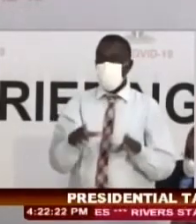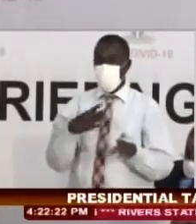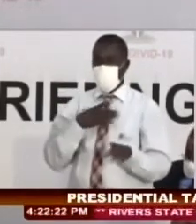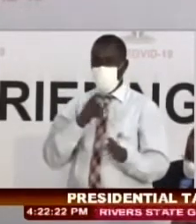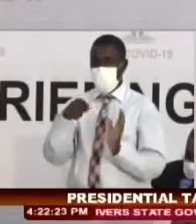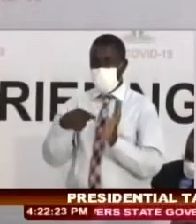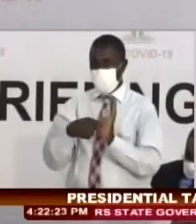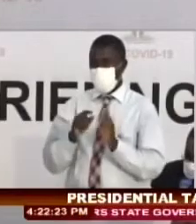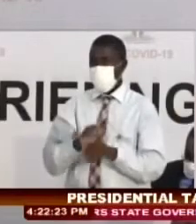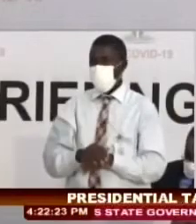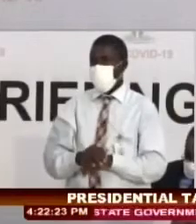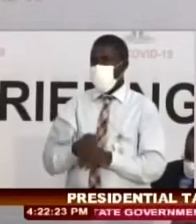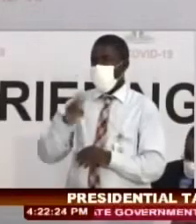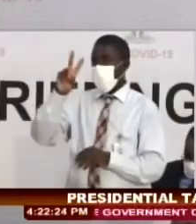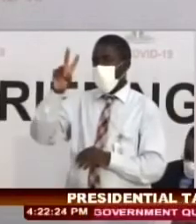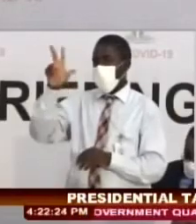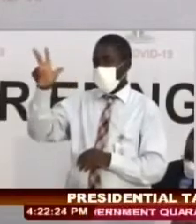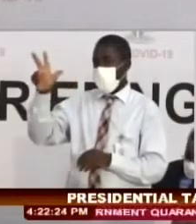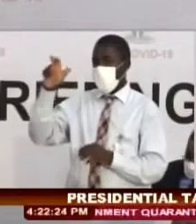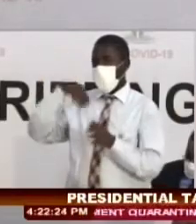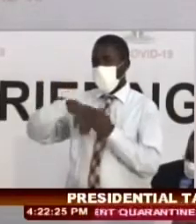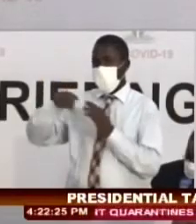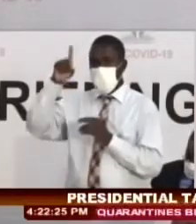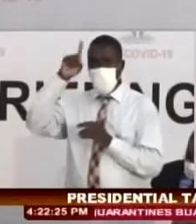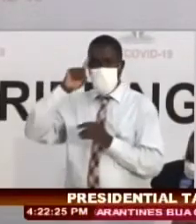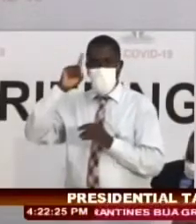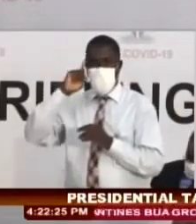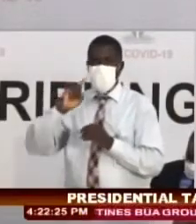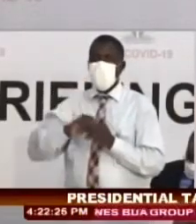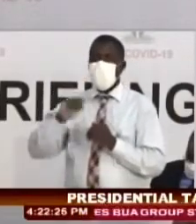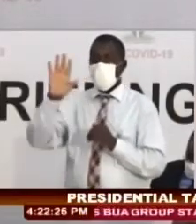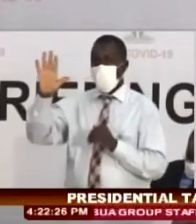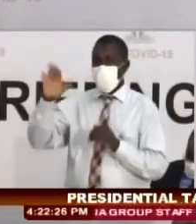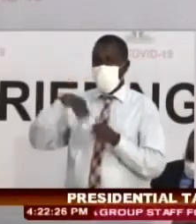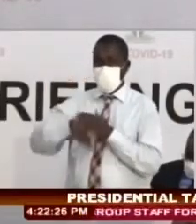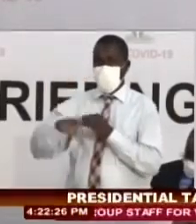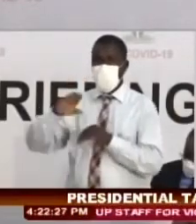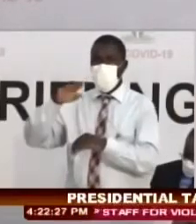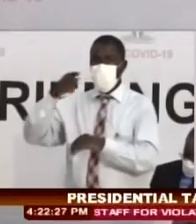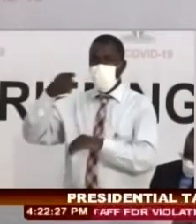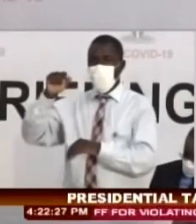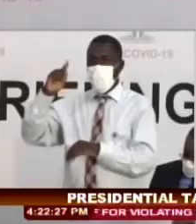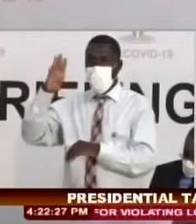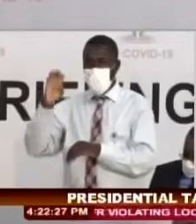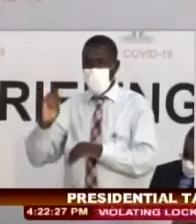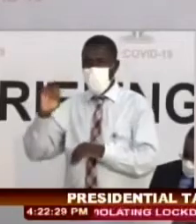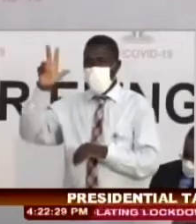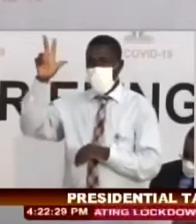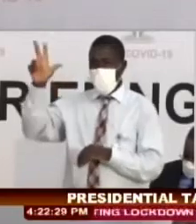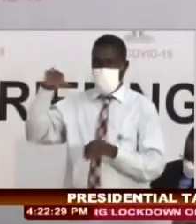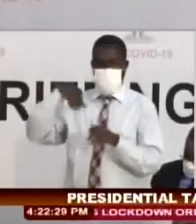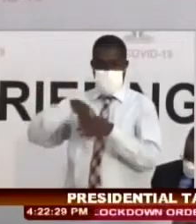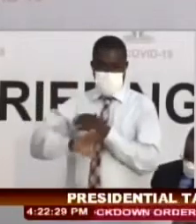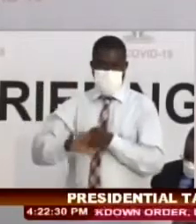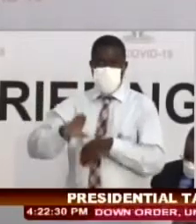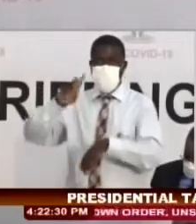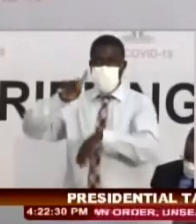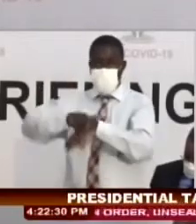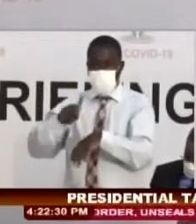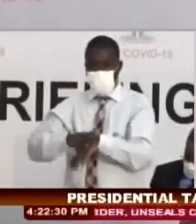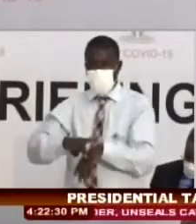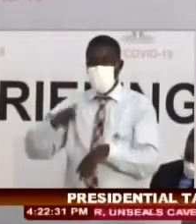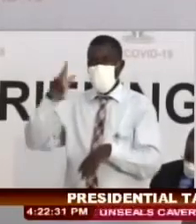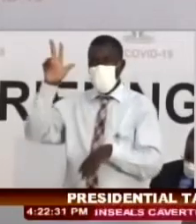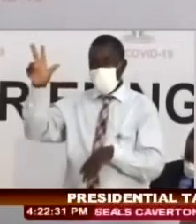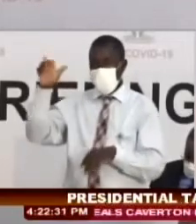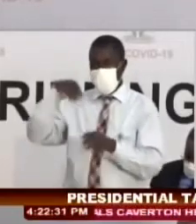23 in Kano, 5 in Gombe, 3 in Kaduna, 3 in Borno,